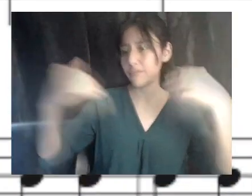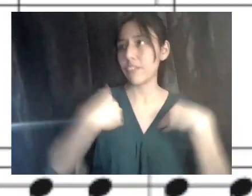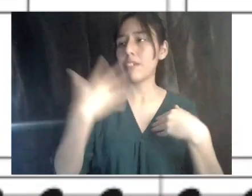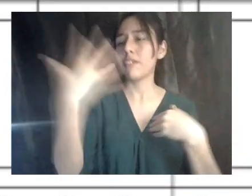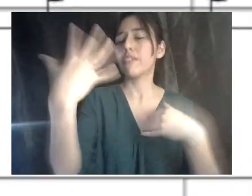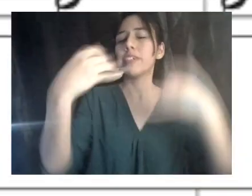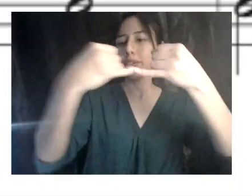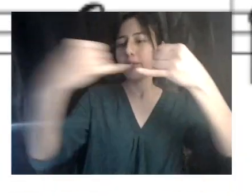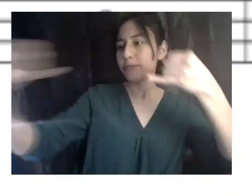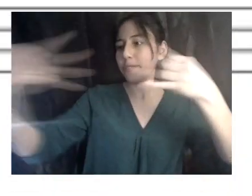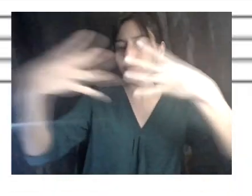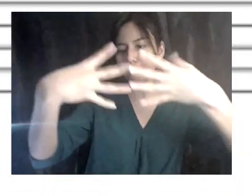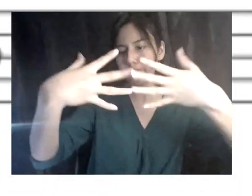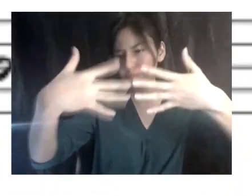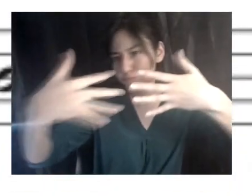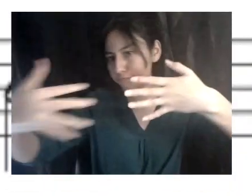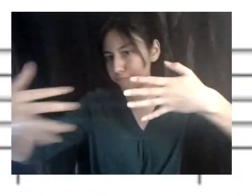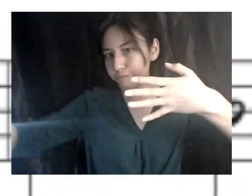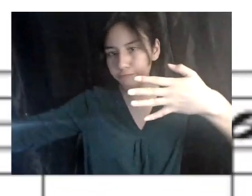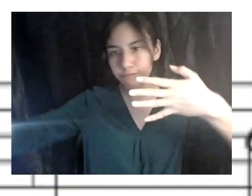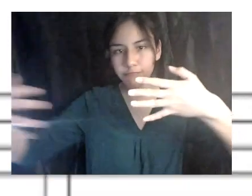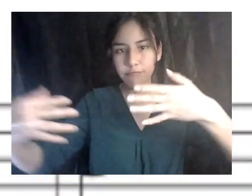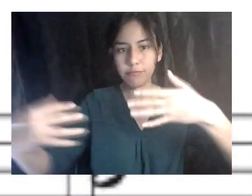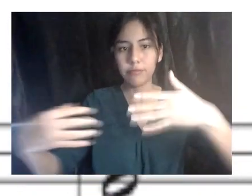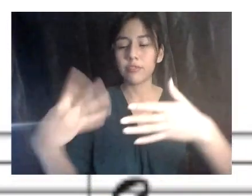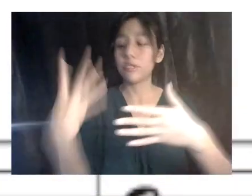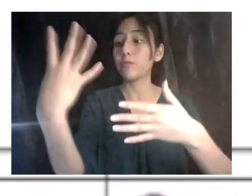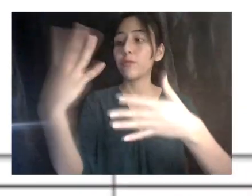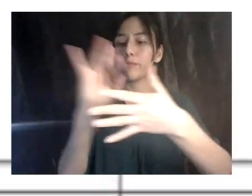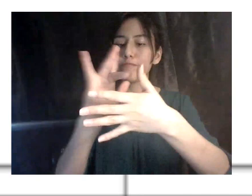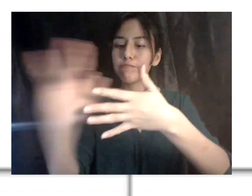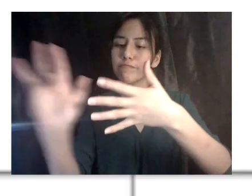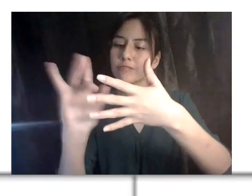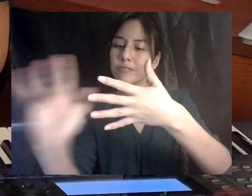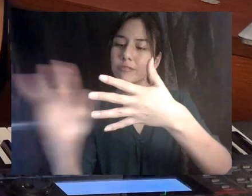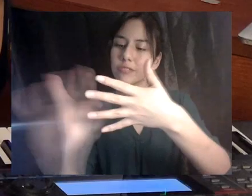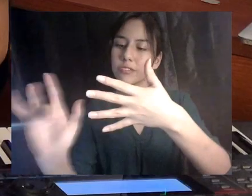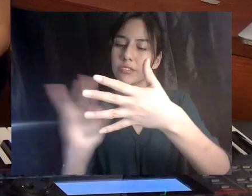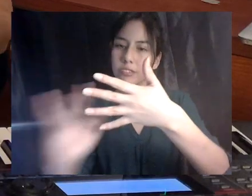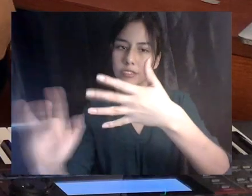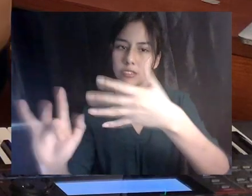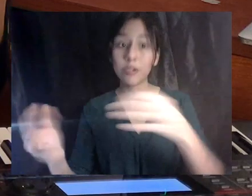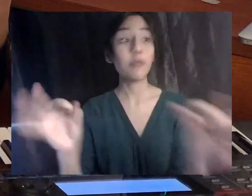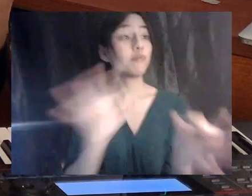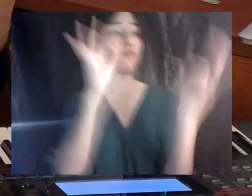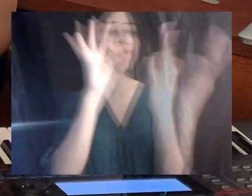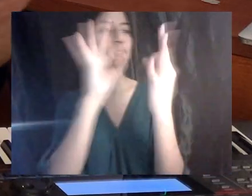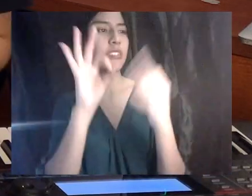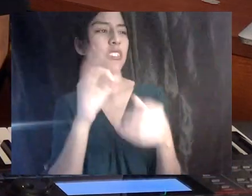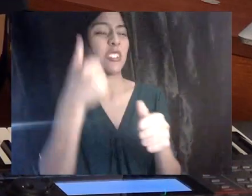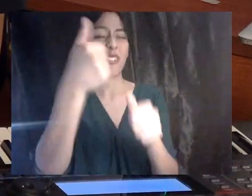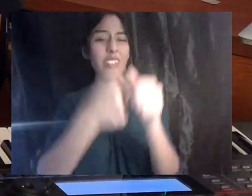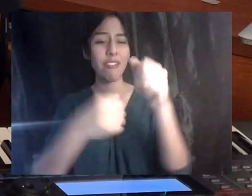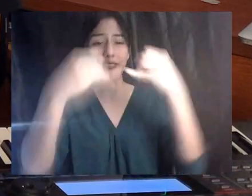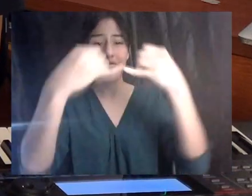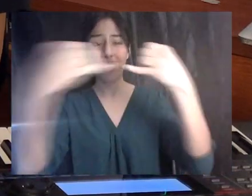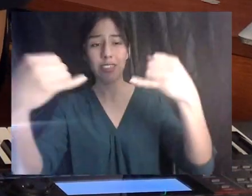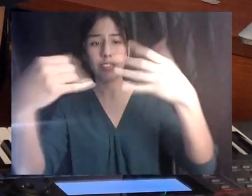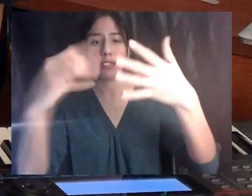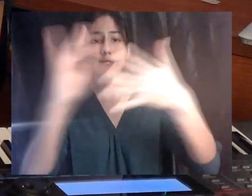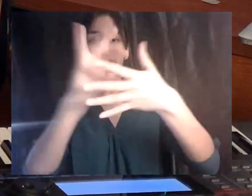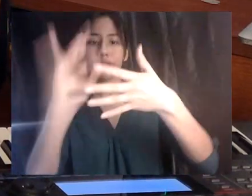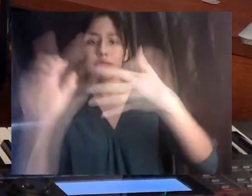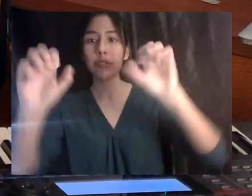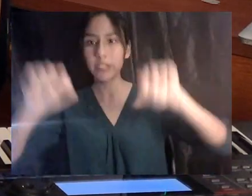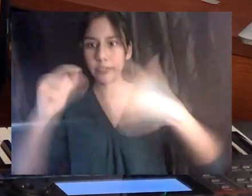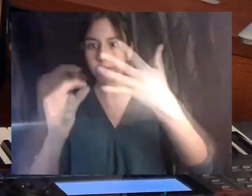5 lines that run all the way across with the 4 spaces in between. Perfect. So every line and every space is a place